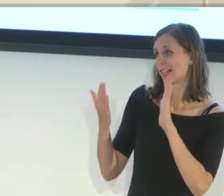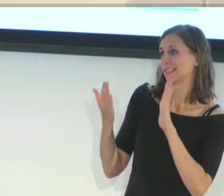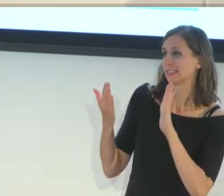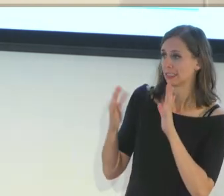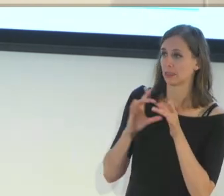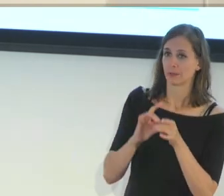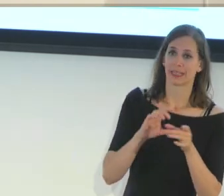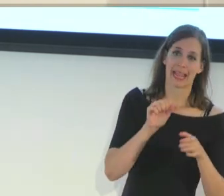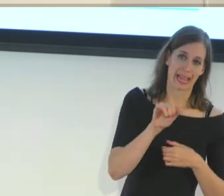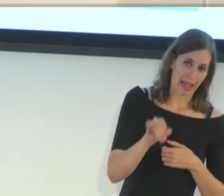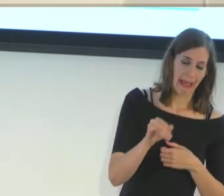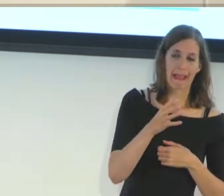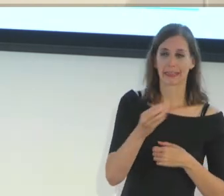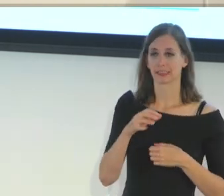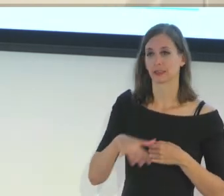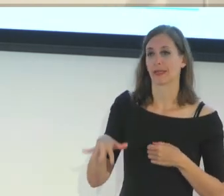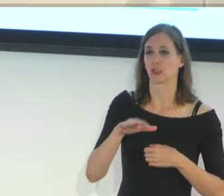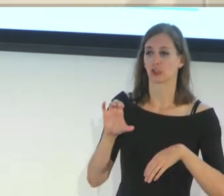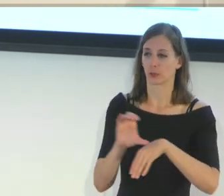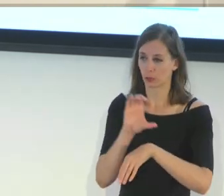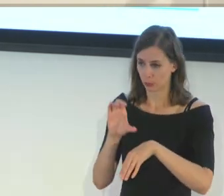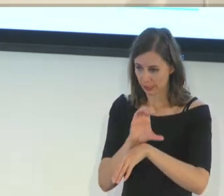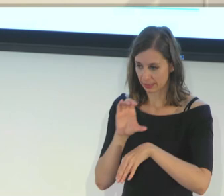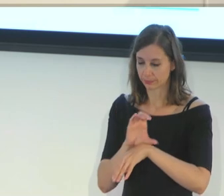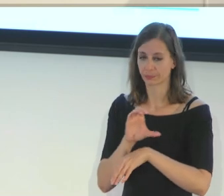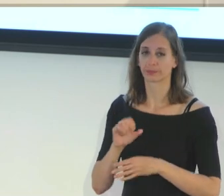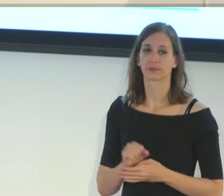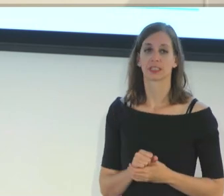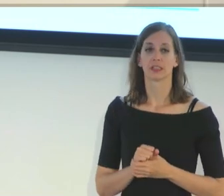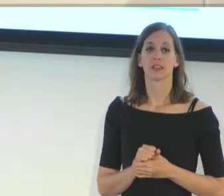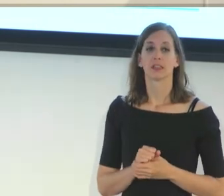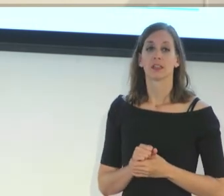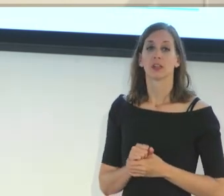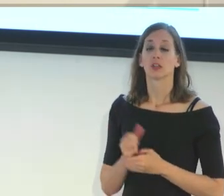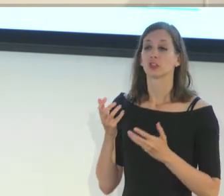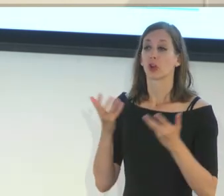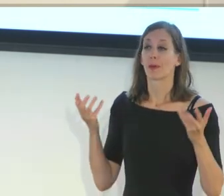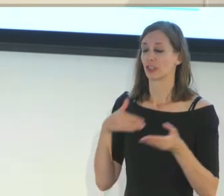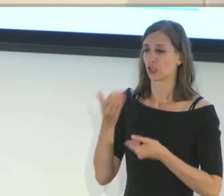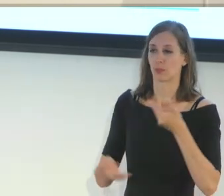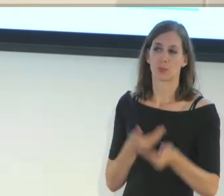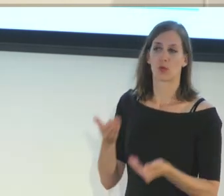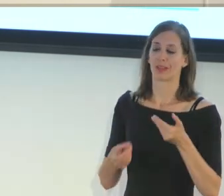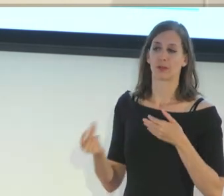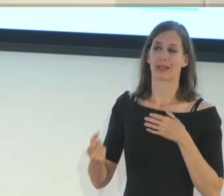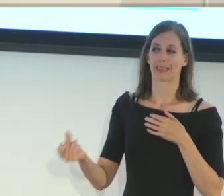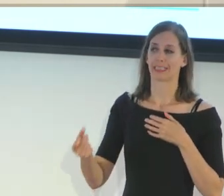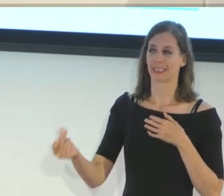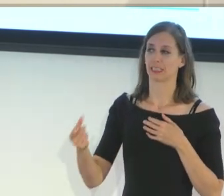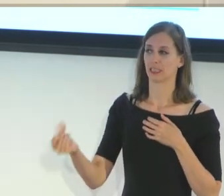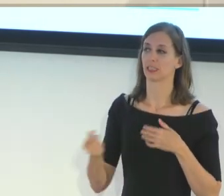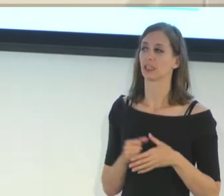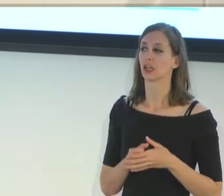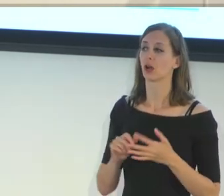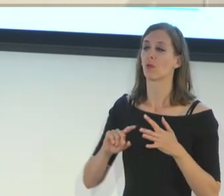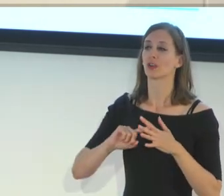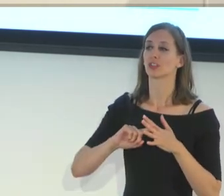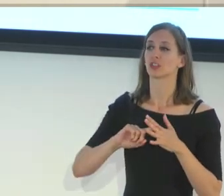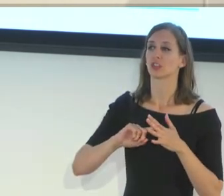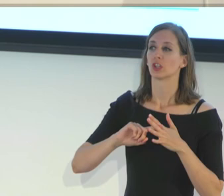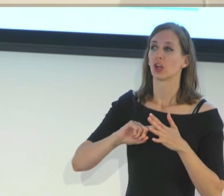spatial computing right now is that so much of it is moving very quickly and we're starting to feed data and